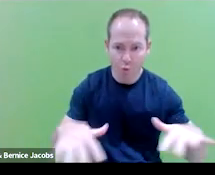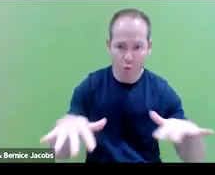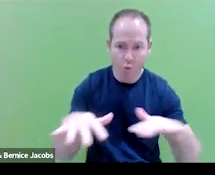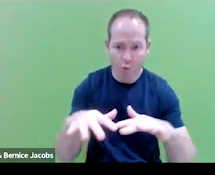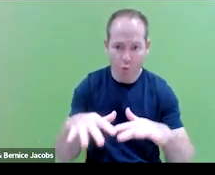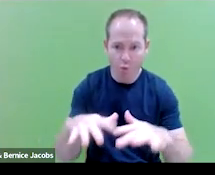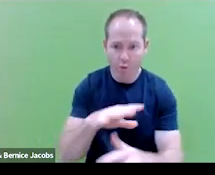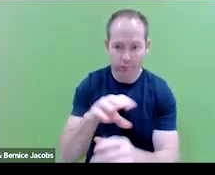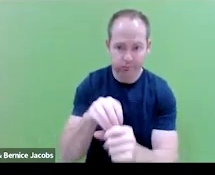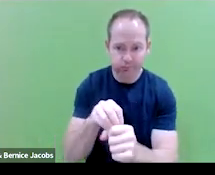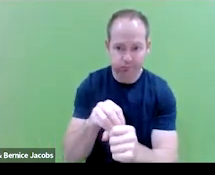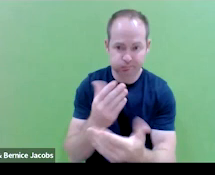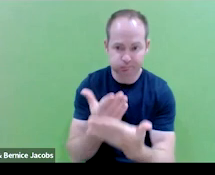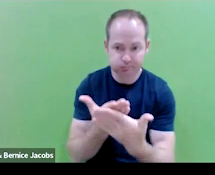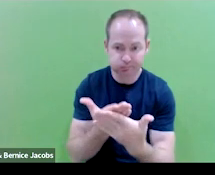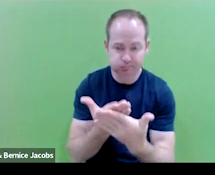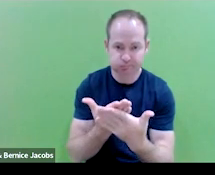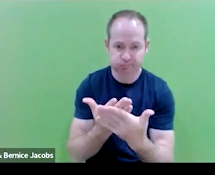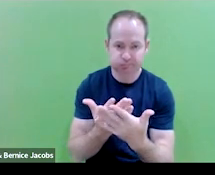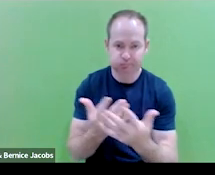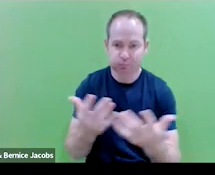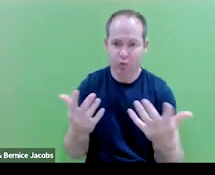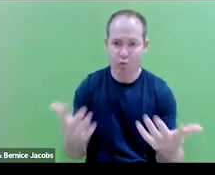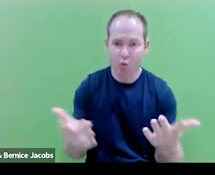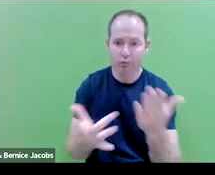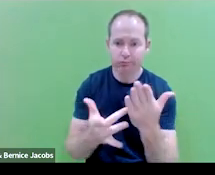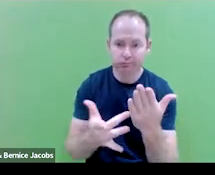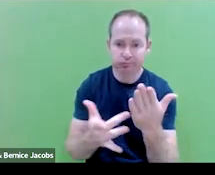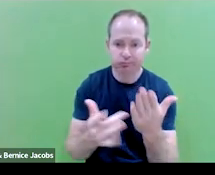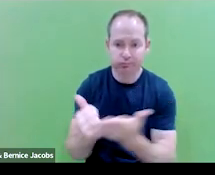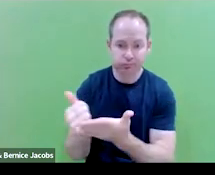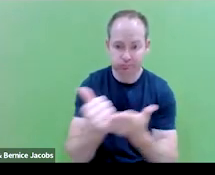hamper progress of certain technologies?